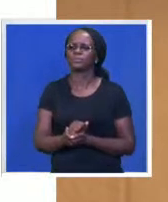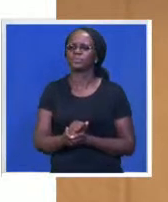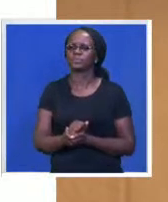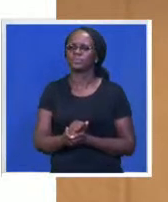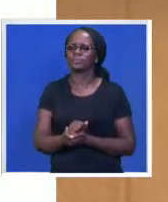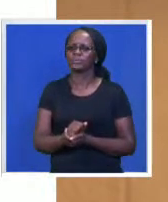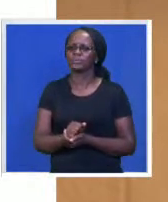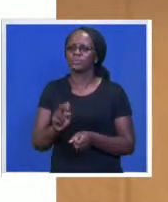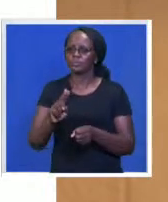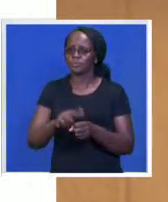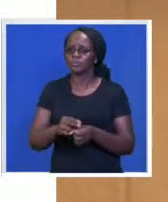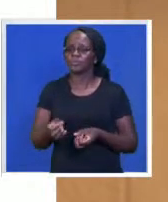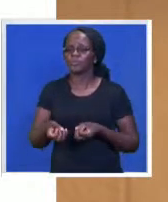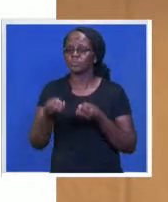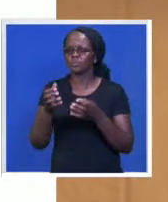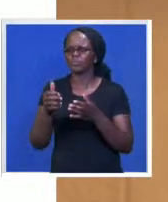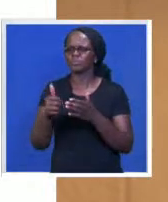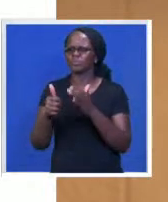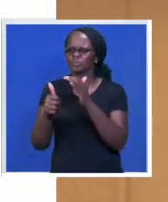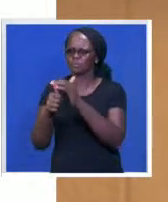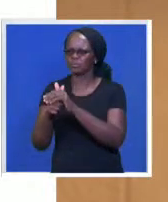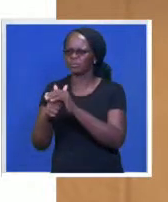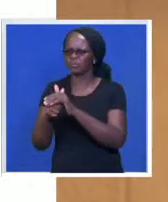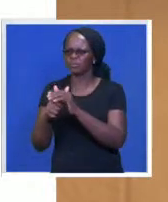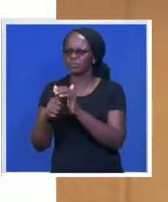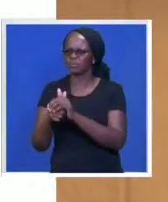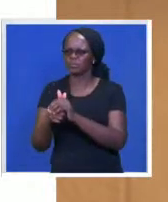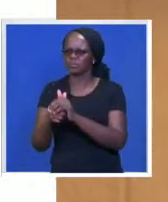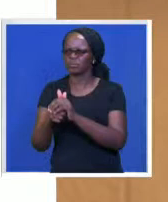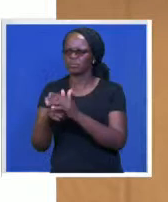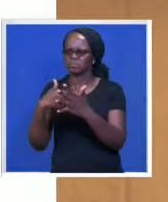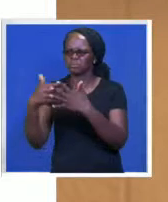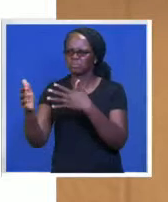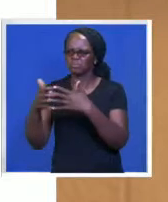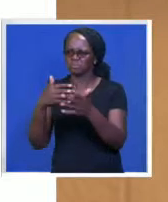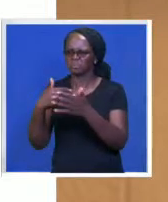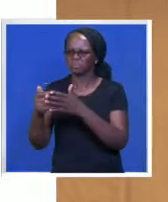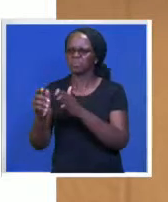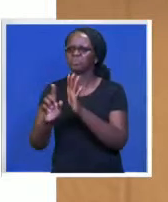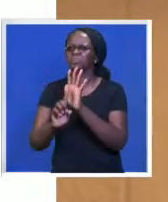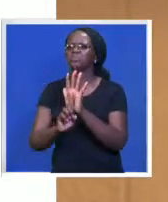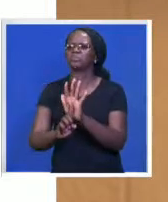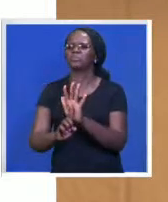It gives us important resources such as food.